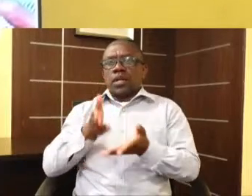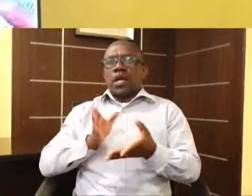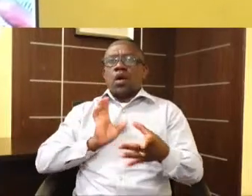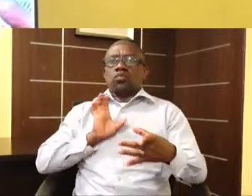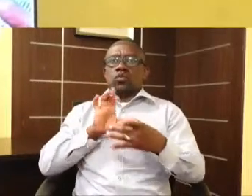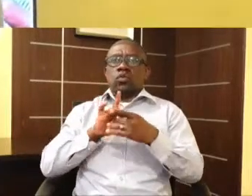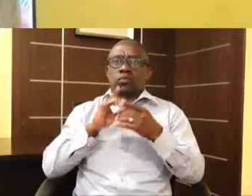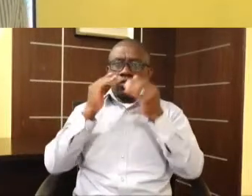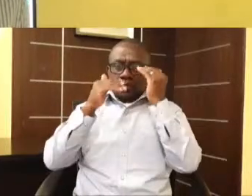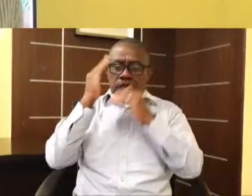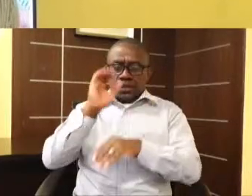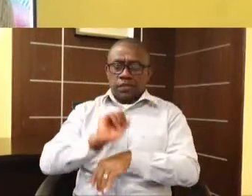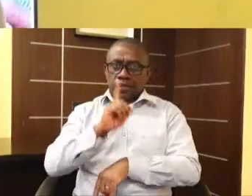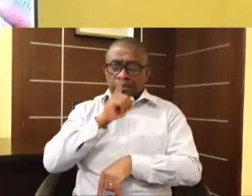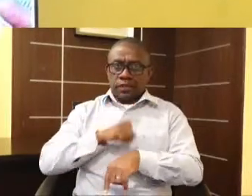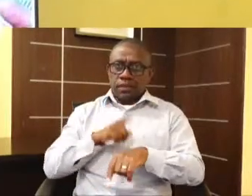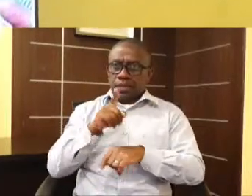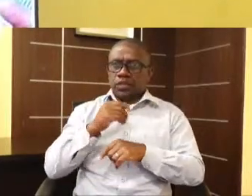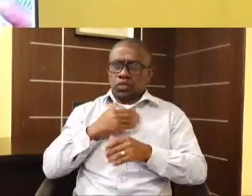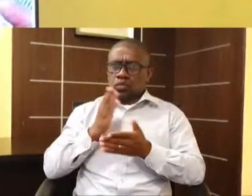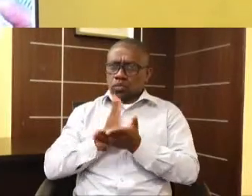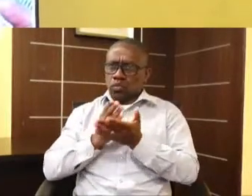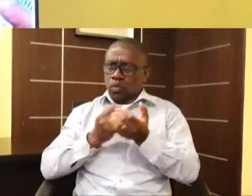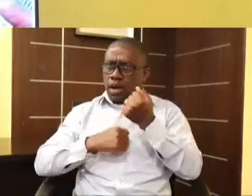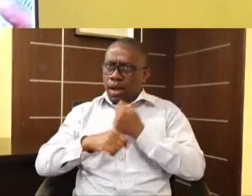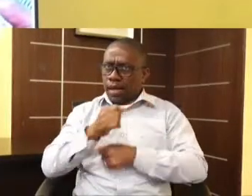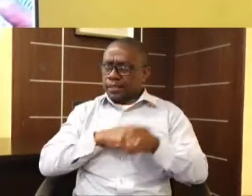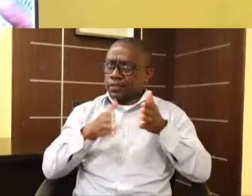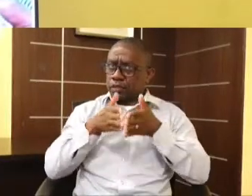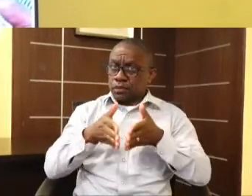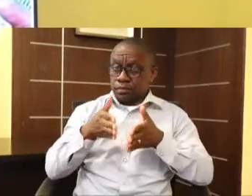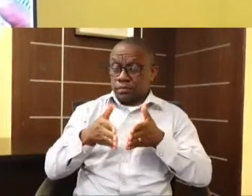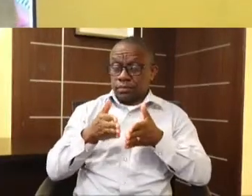university for the very first time, but they're sexually active.